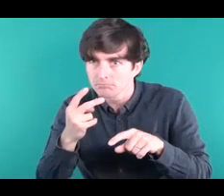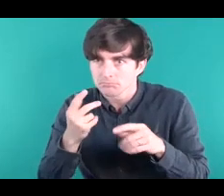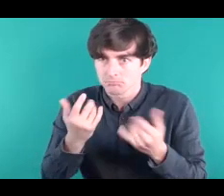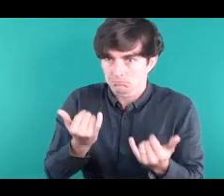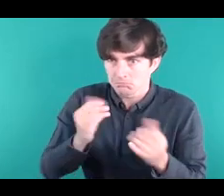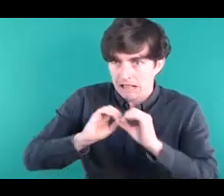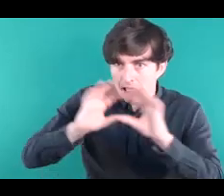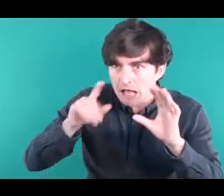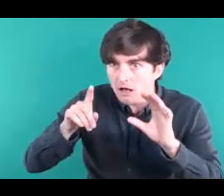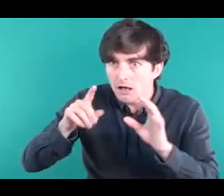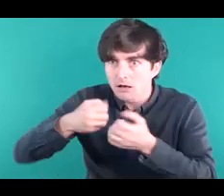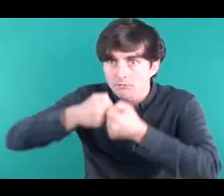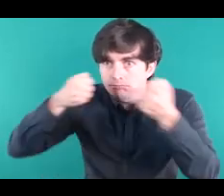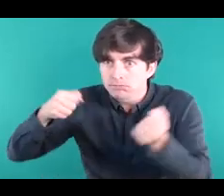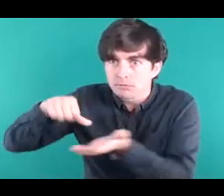big